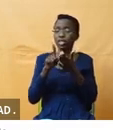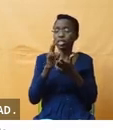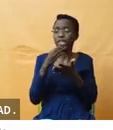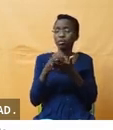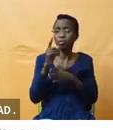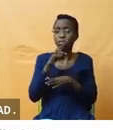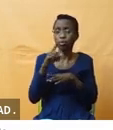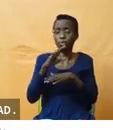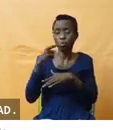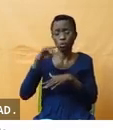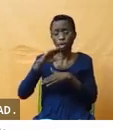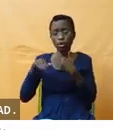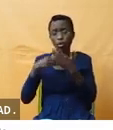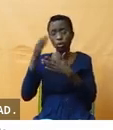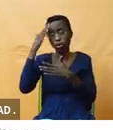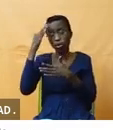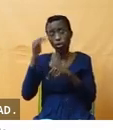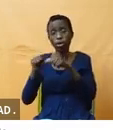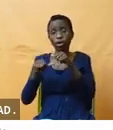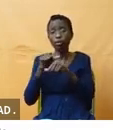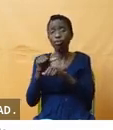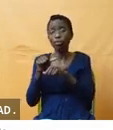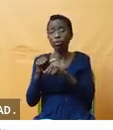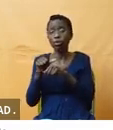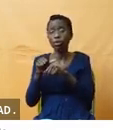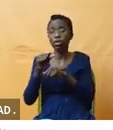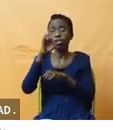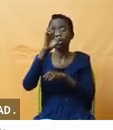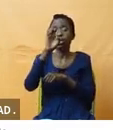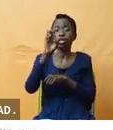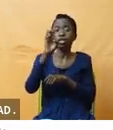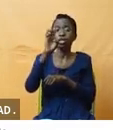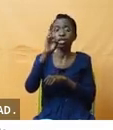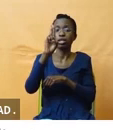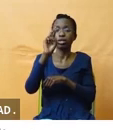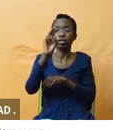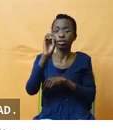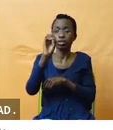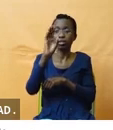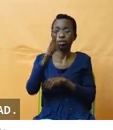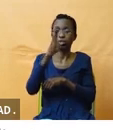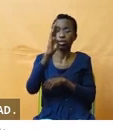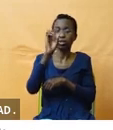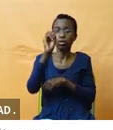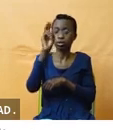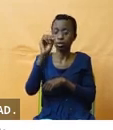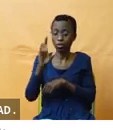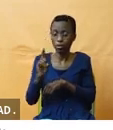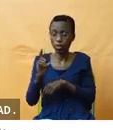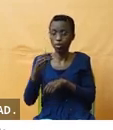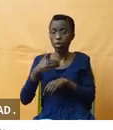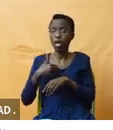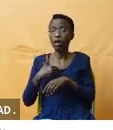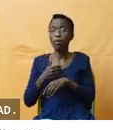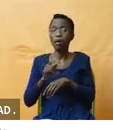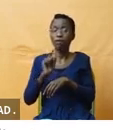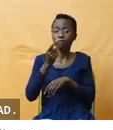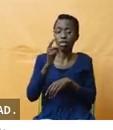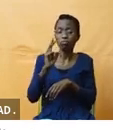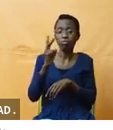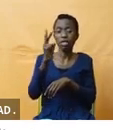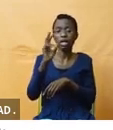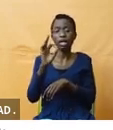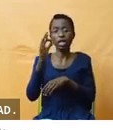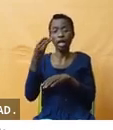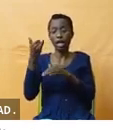about the issue of Eurobond in Kenya. There was a first, there was a second, a third, and now we are already procuring a fourth one.